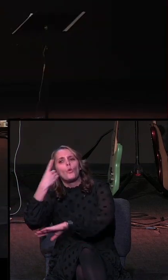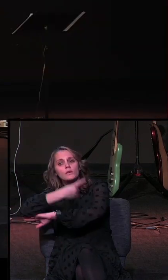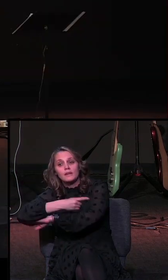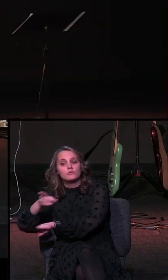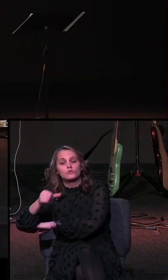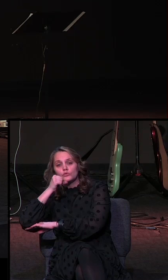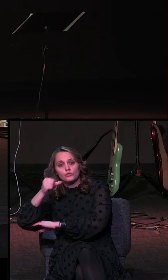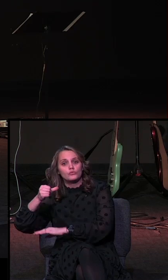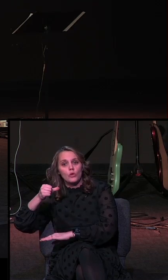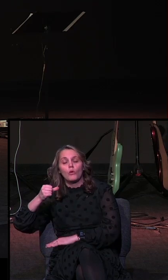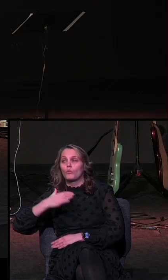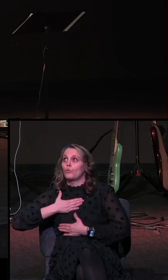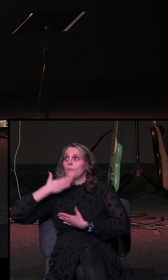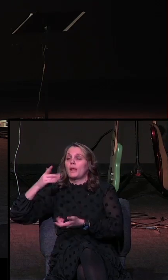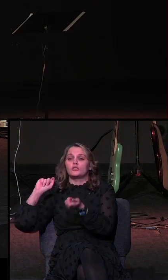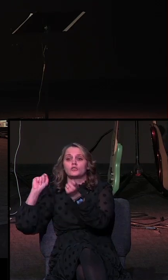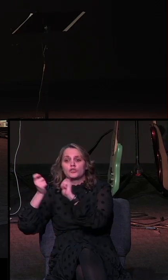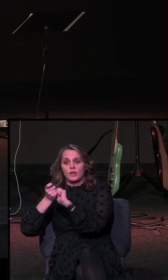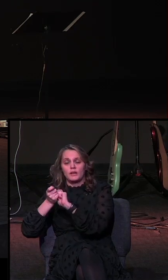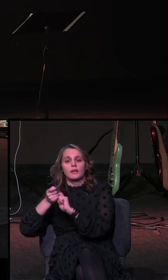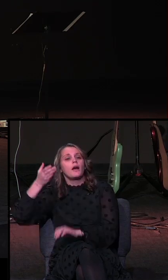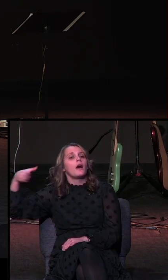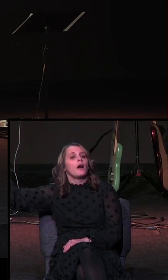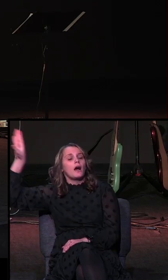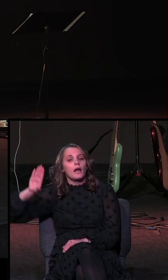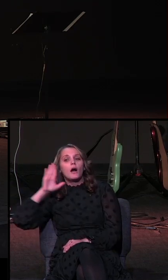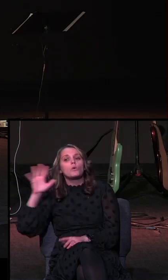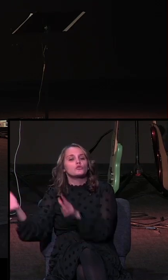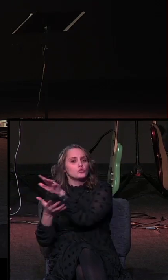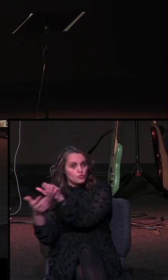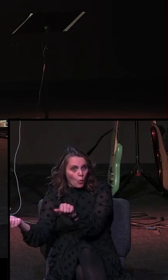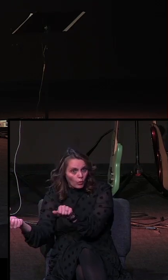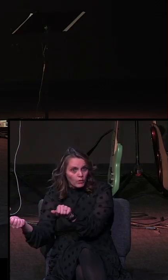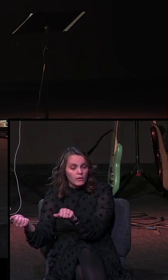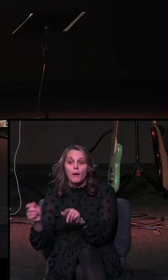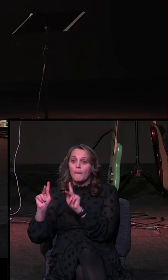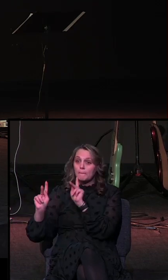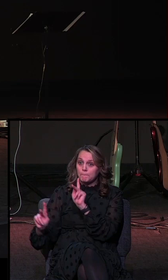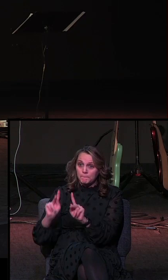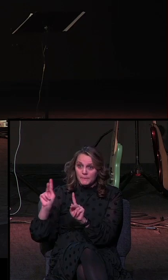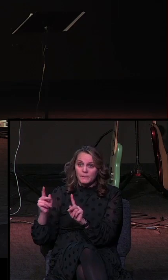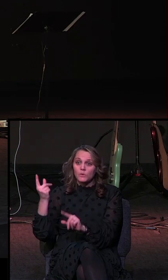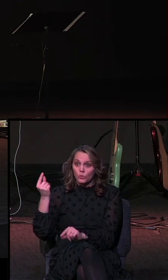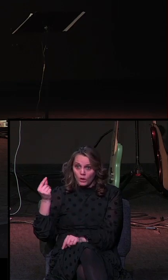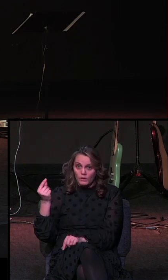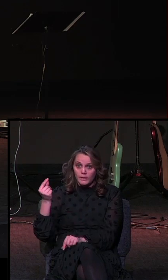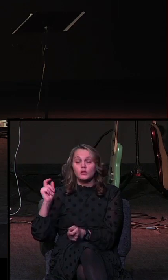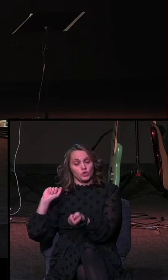God's going to destroy this place." Great message of grace. And so the people turn, they actually repent, and they